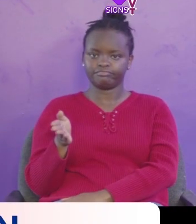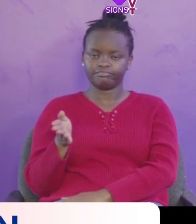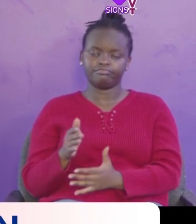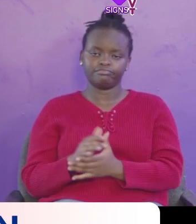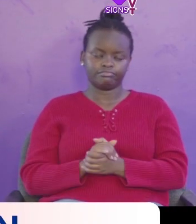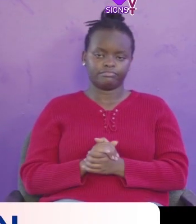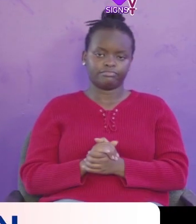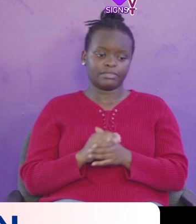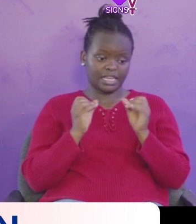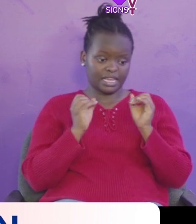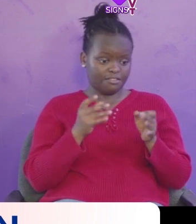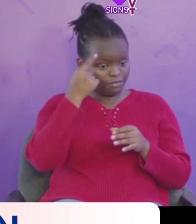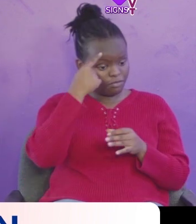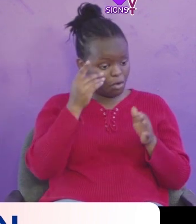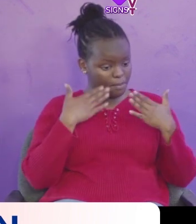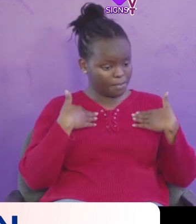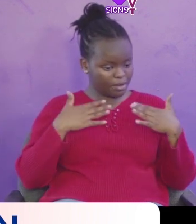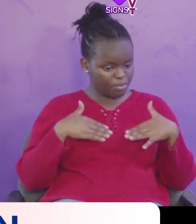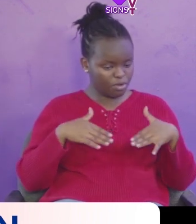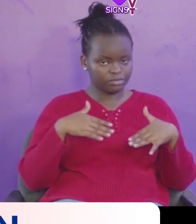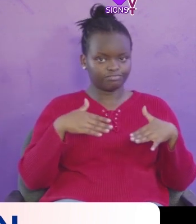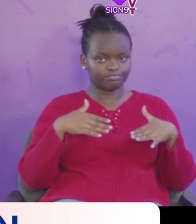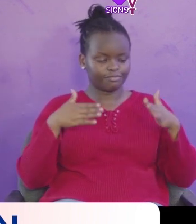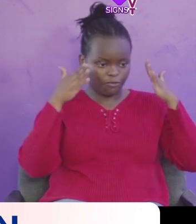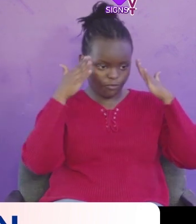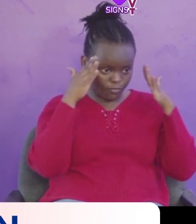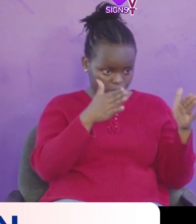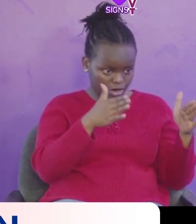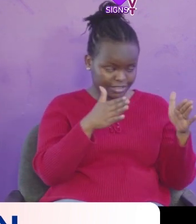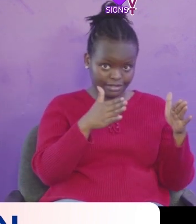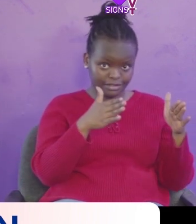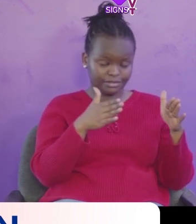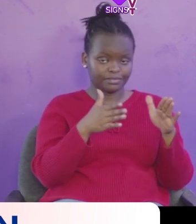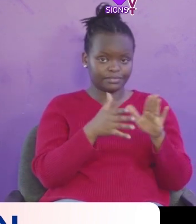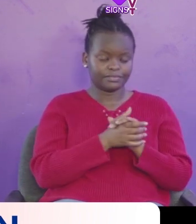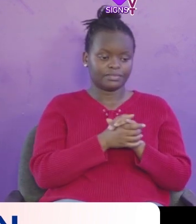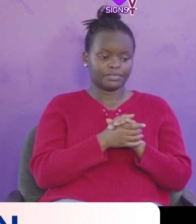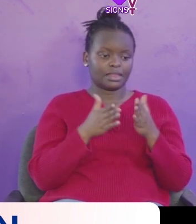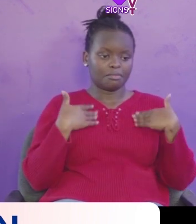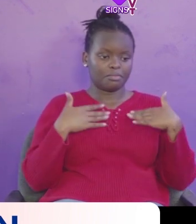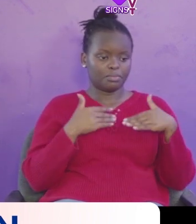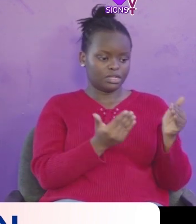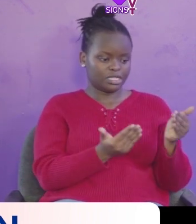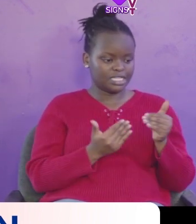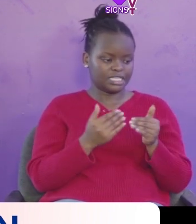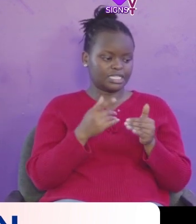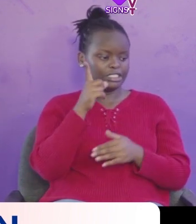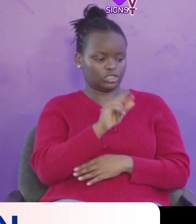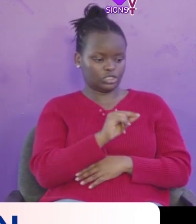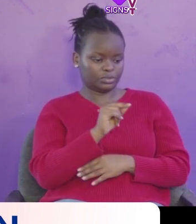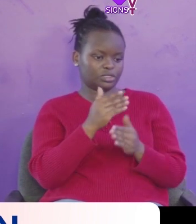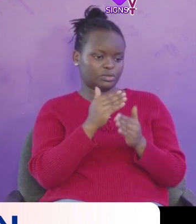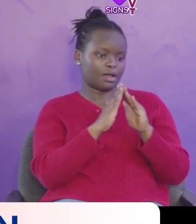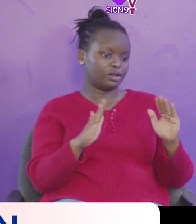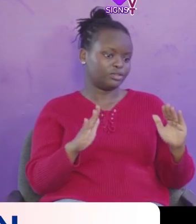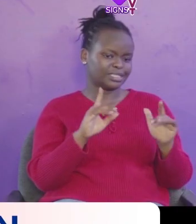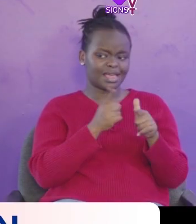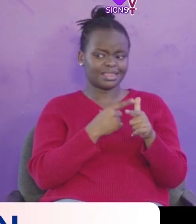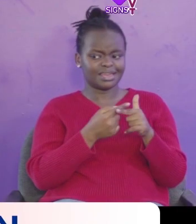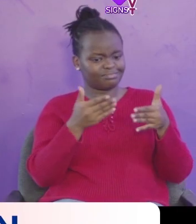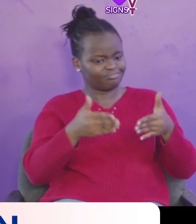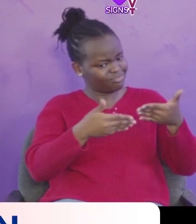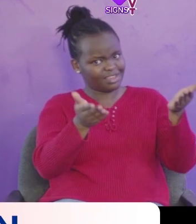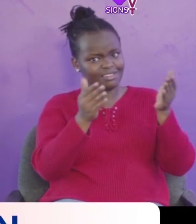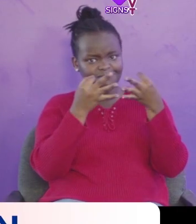the people in the community, for the people who maybe claim that they needed affordable houses, they should be given for